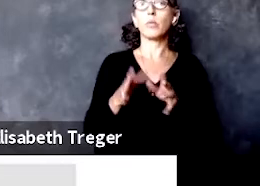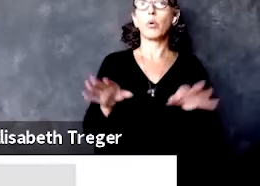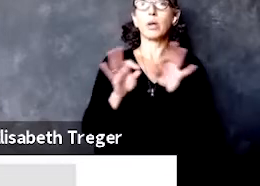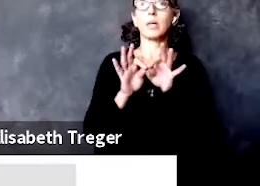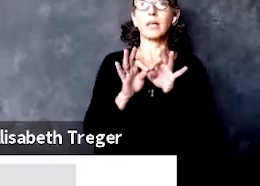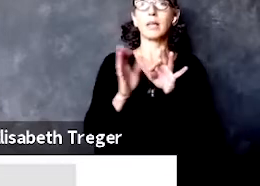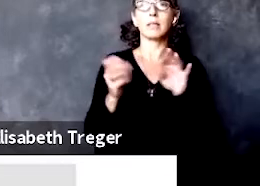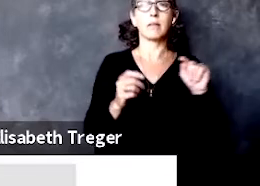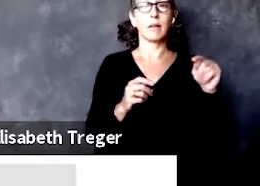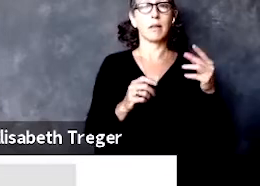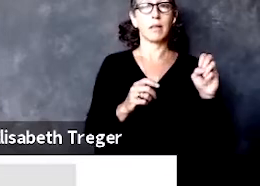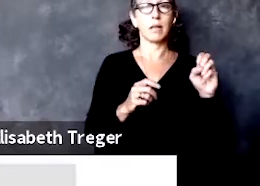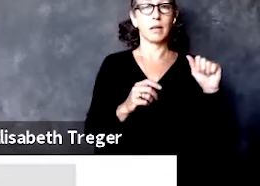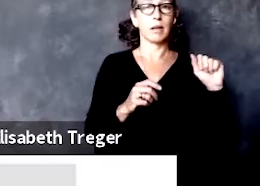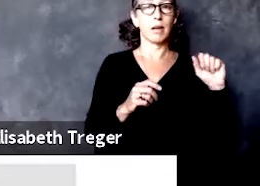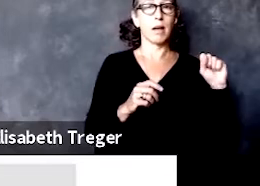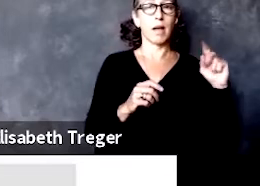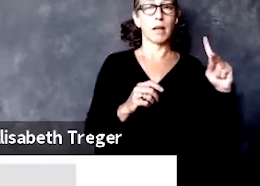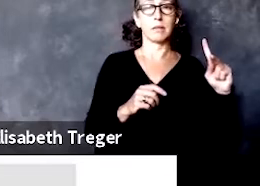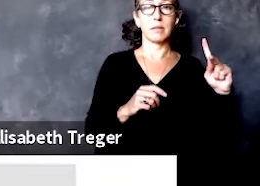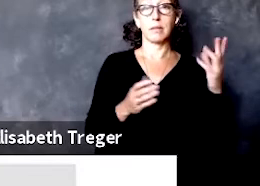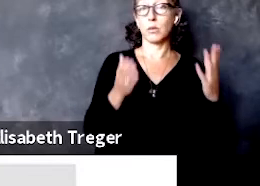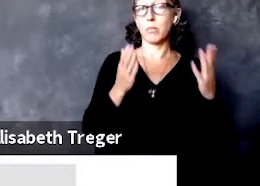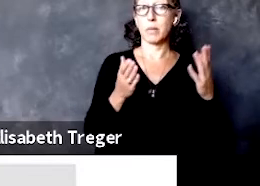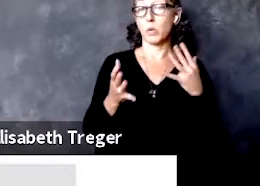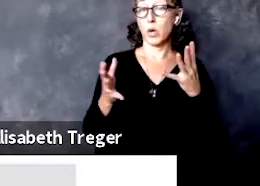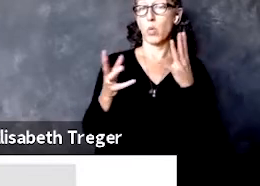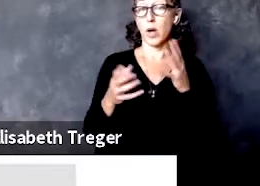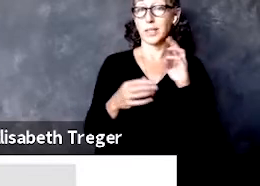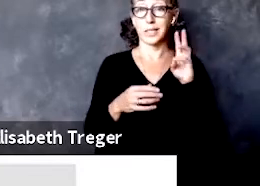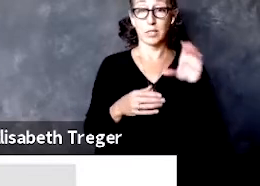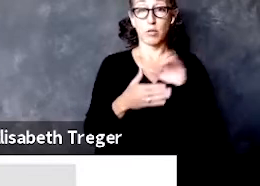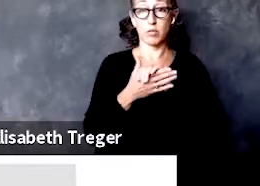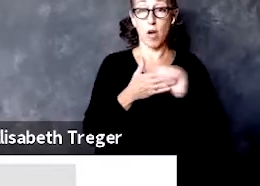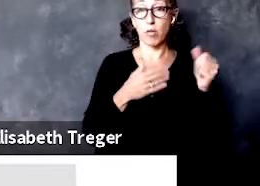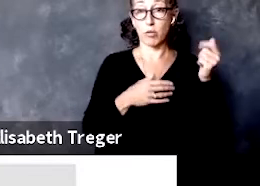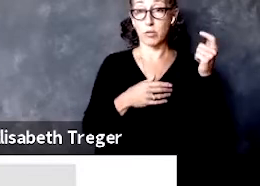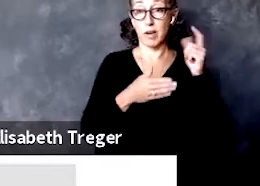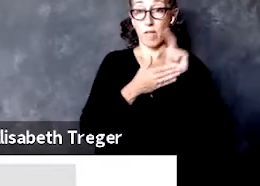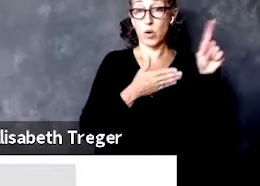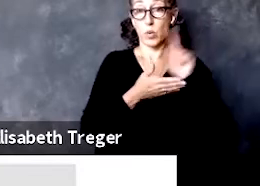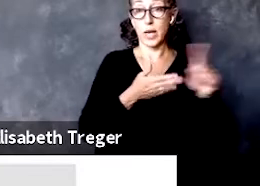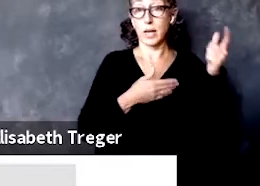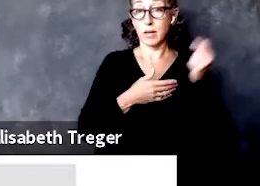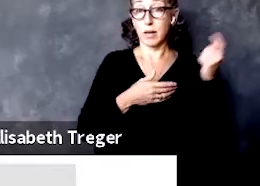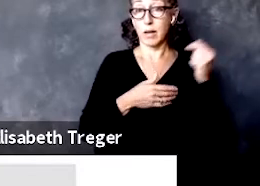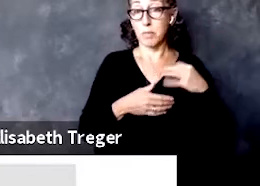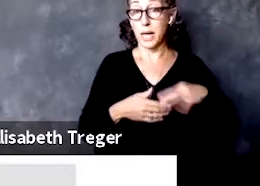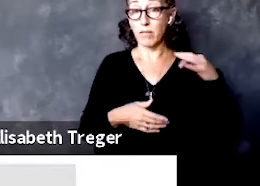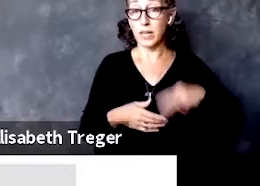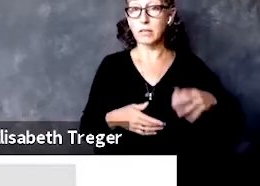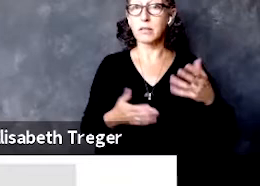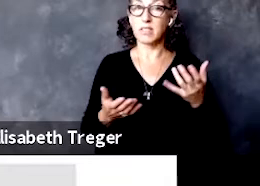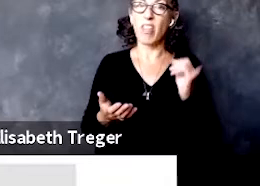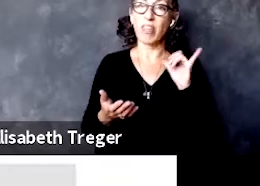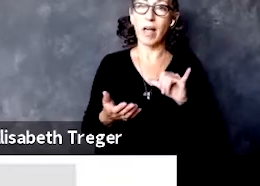in mind. If it's to extend the $600 in benefits, that is the ask. And that is what is going to drive your story and